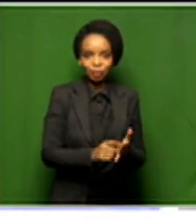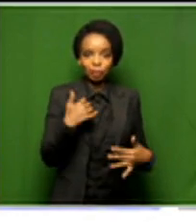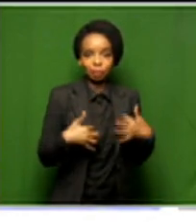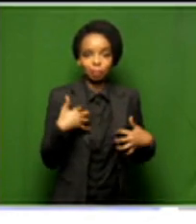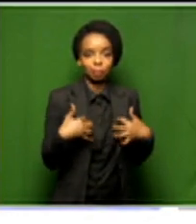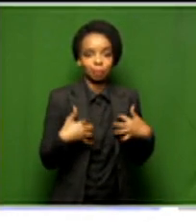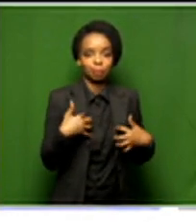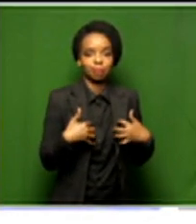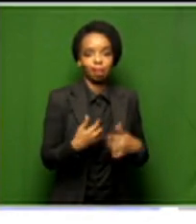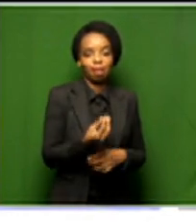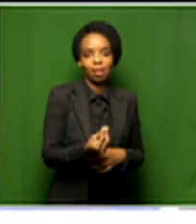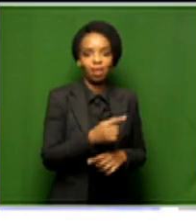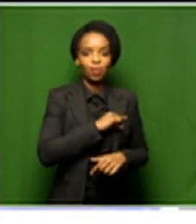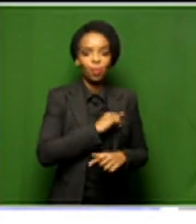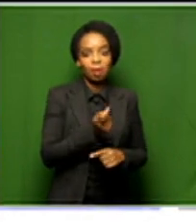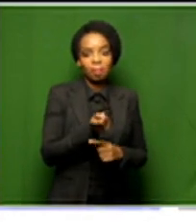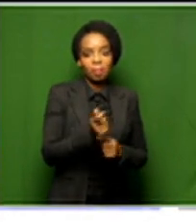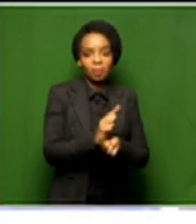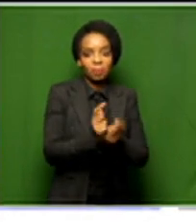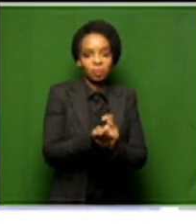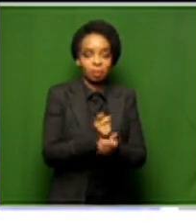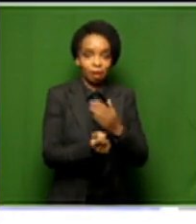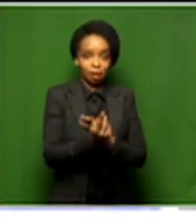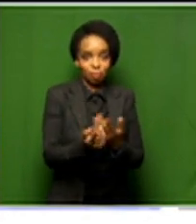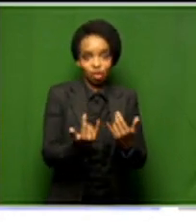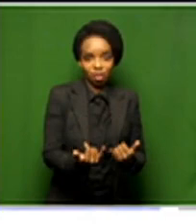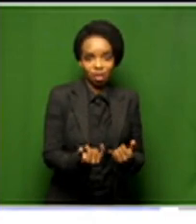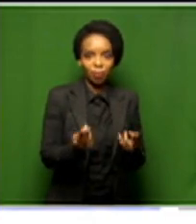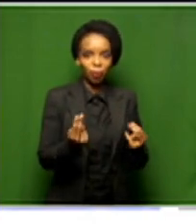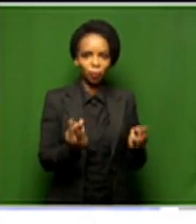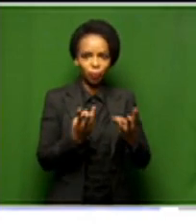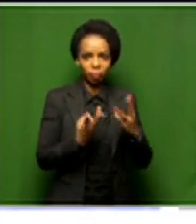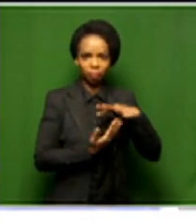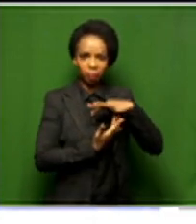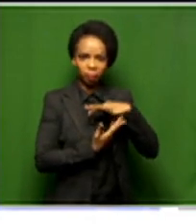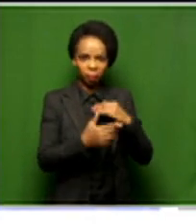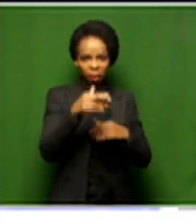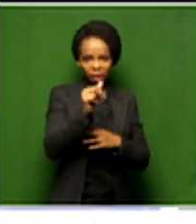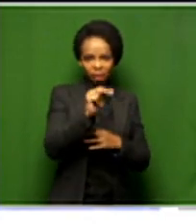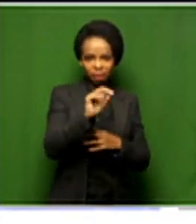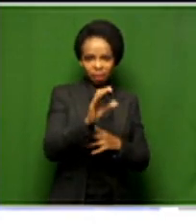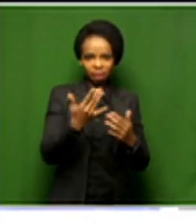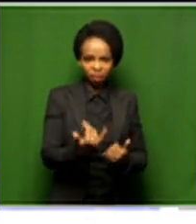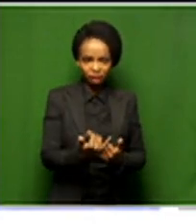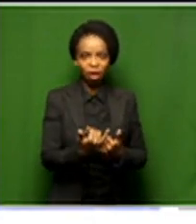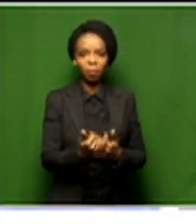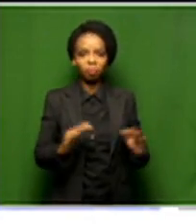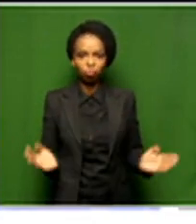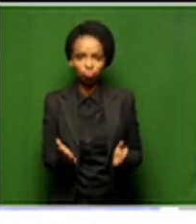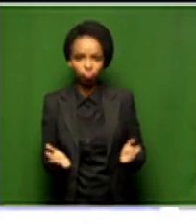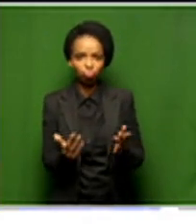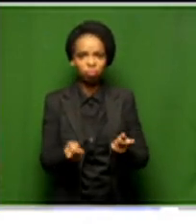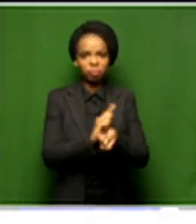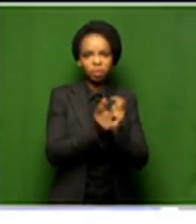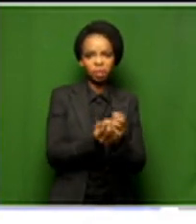There's a bit of change that is happening. There's a new optimism. The ANC has been drumming up the beat of renewal. So we are beginning